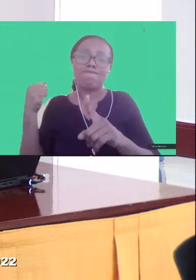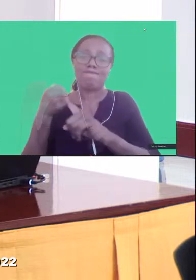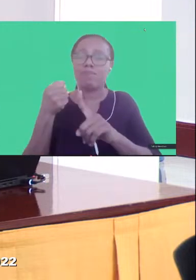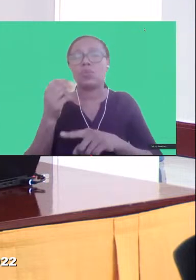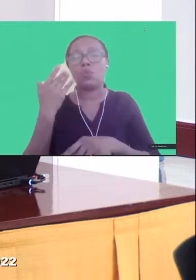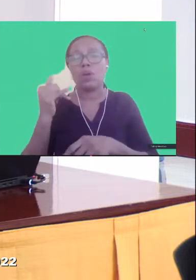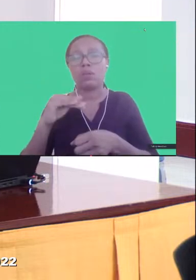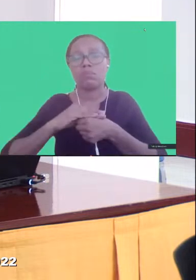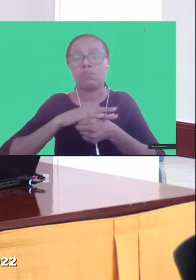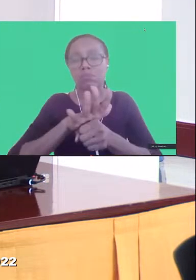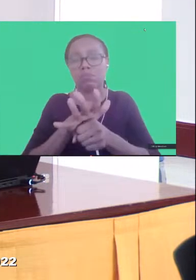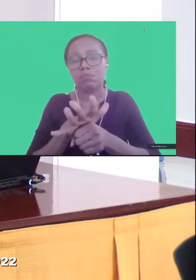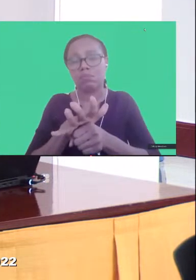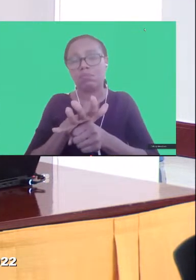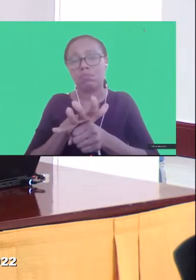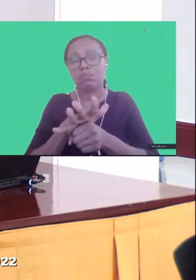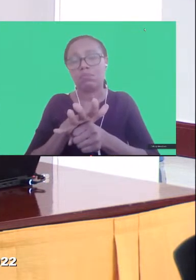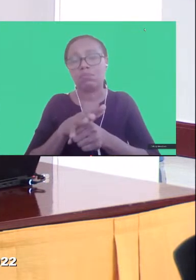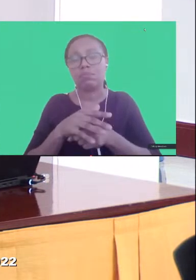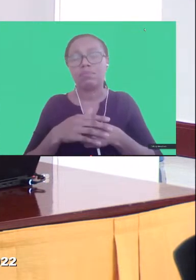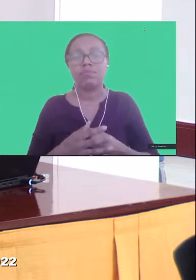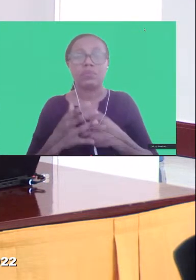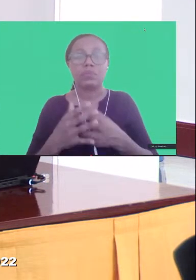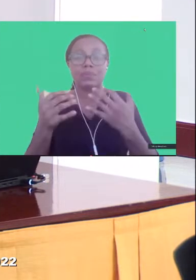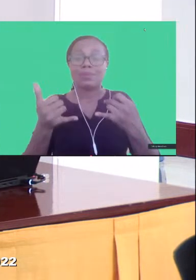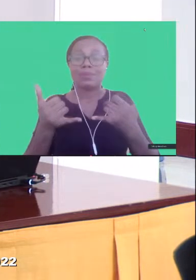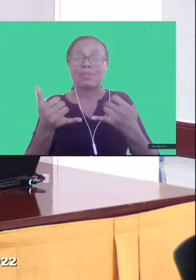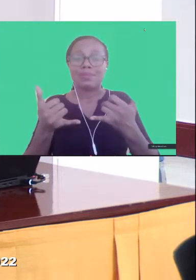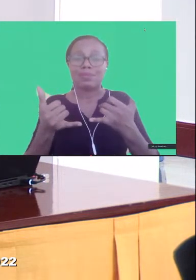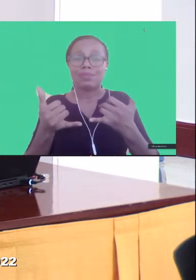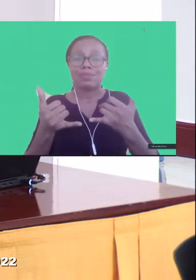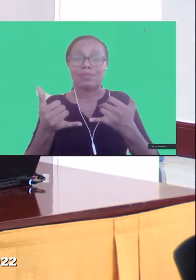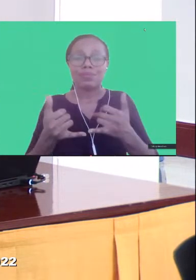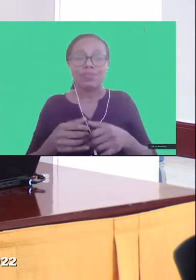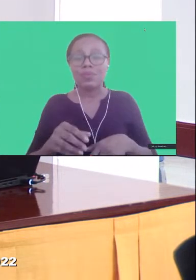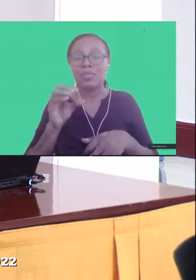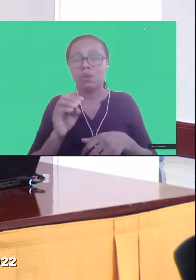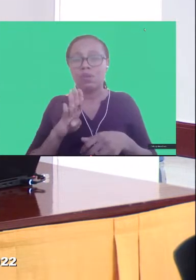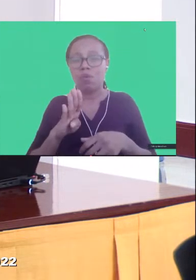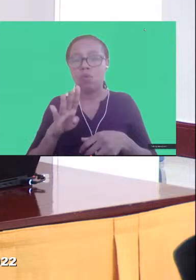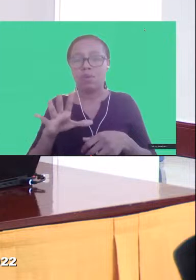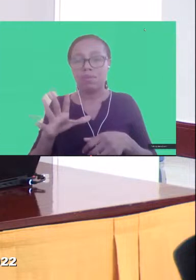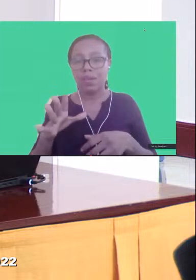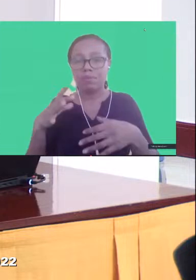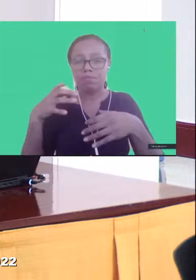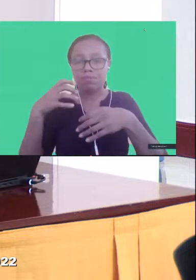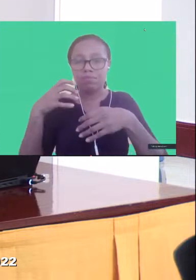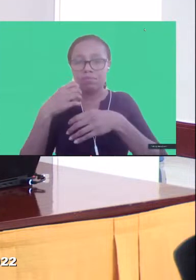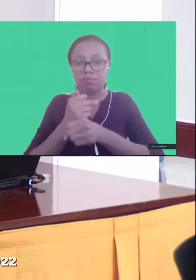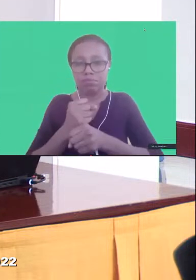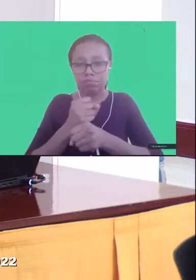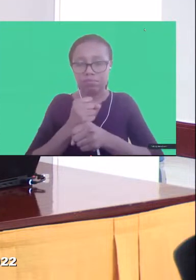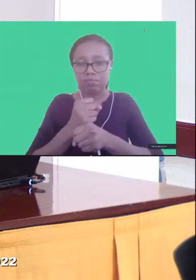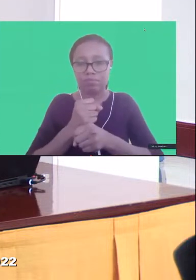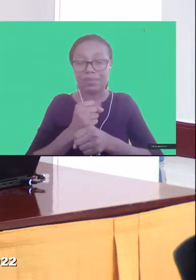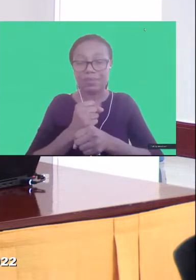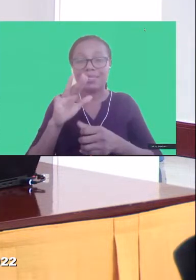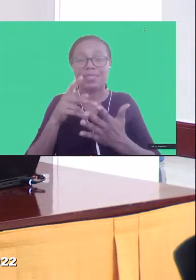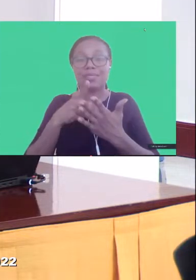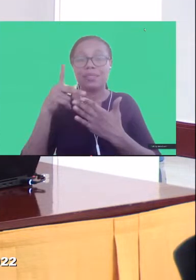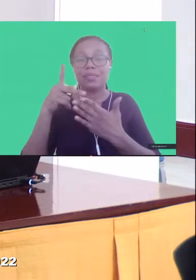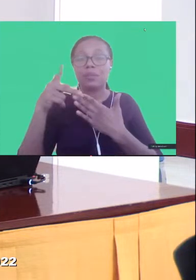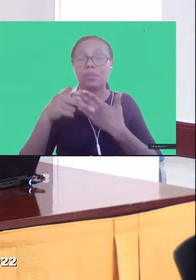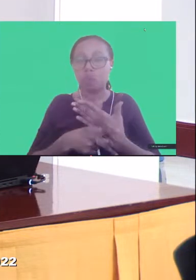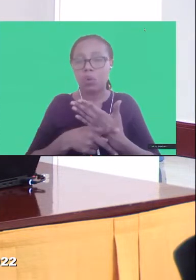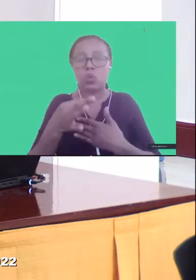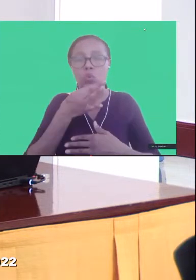to 0455 to just summarize. This program is actually coming to an end. It ends in November this year.